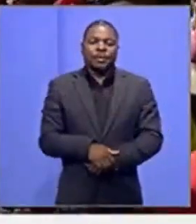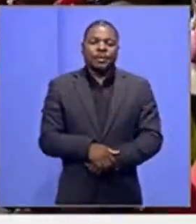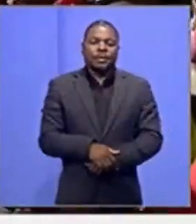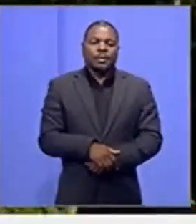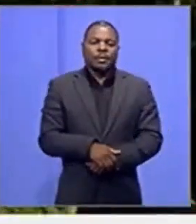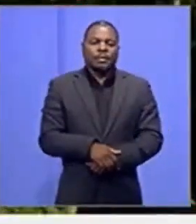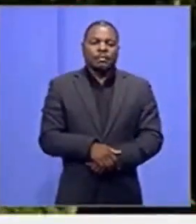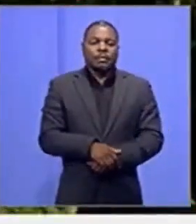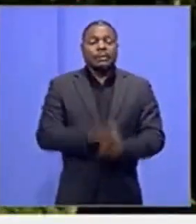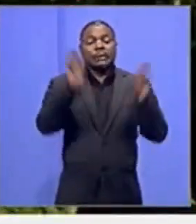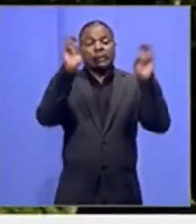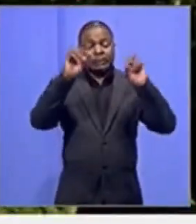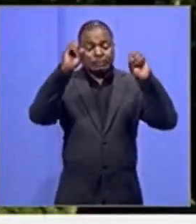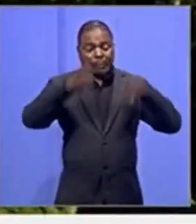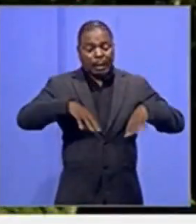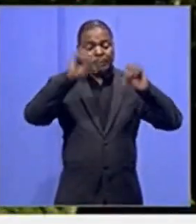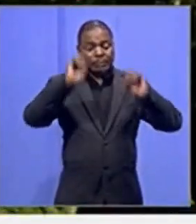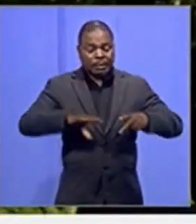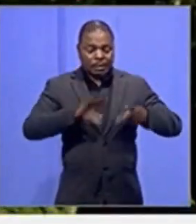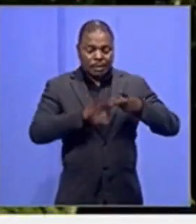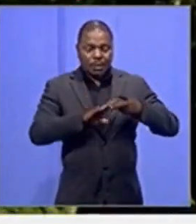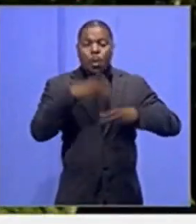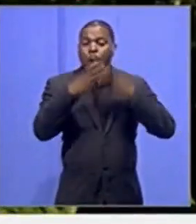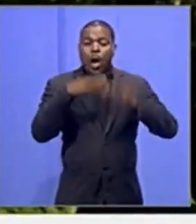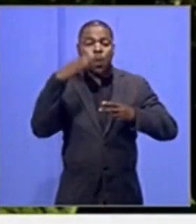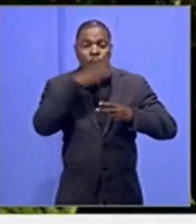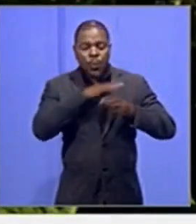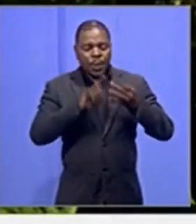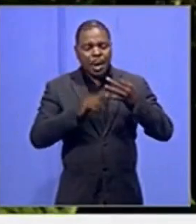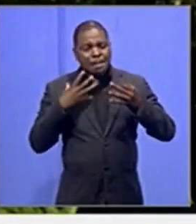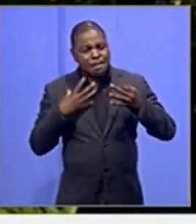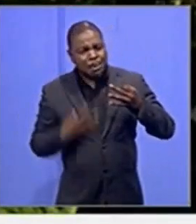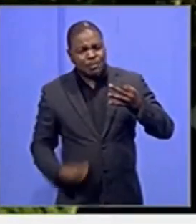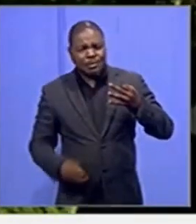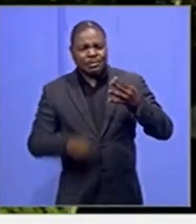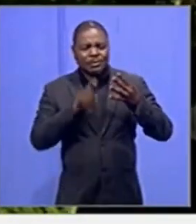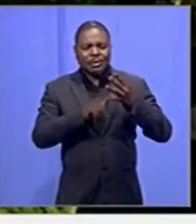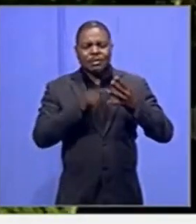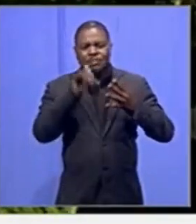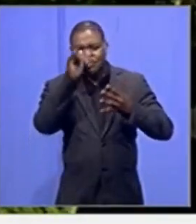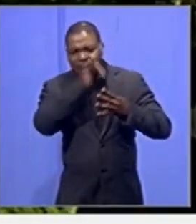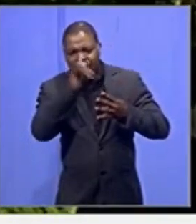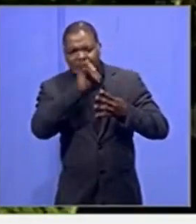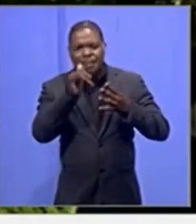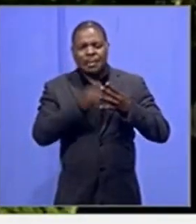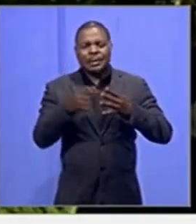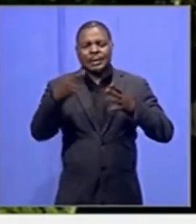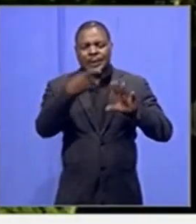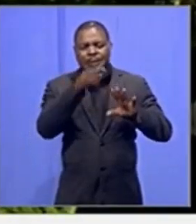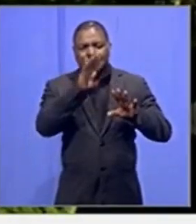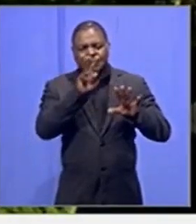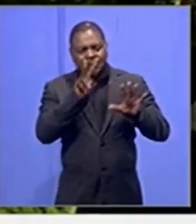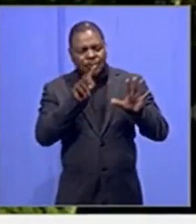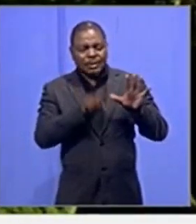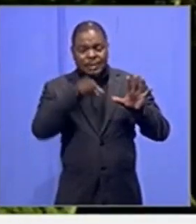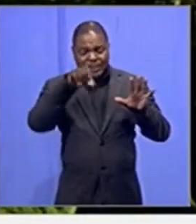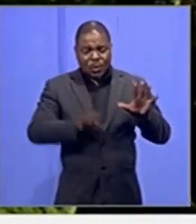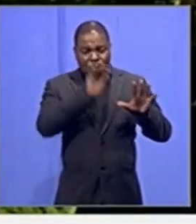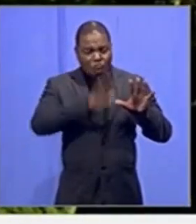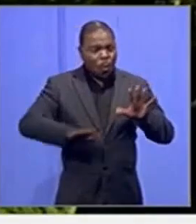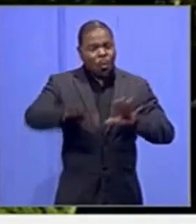shedding, unemployment, poverty, the crime, GBV in this